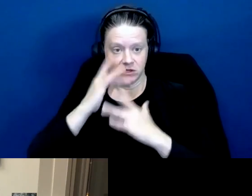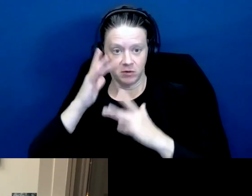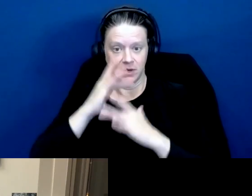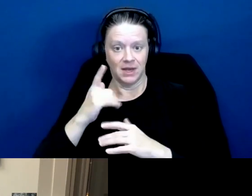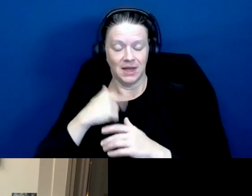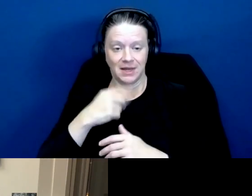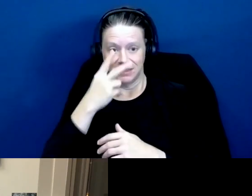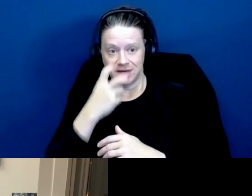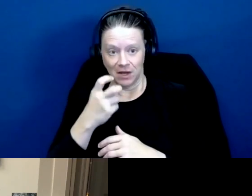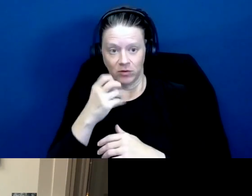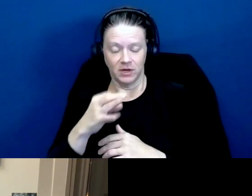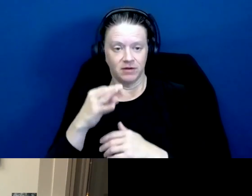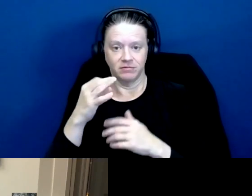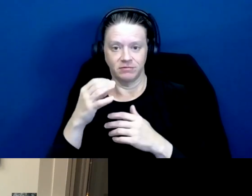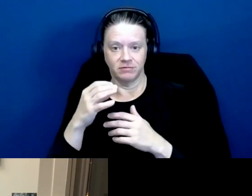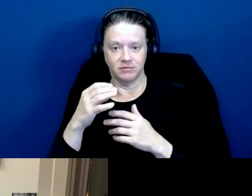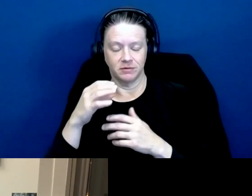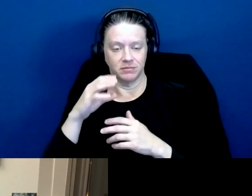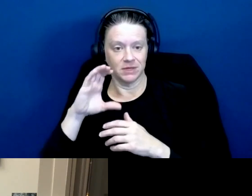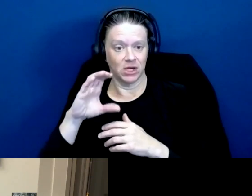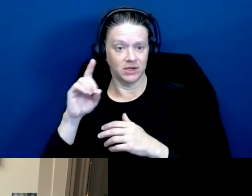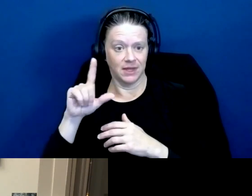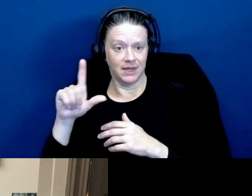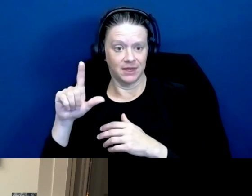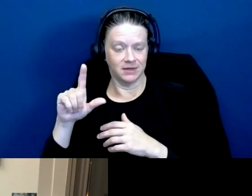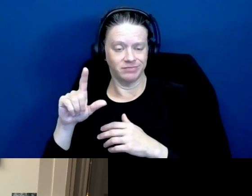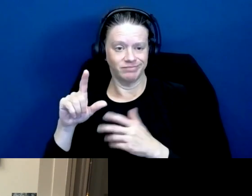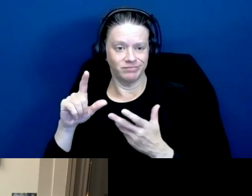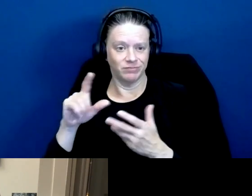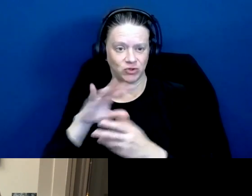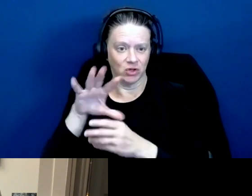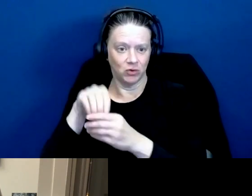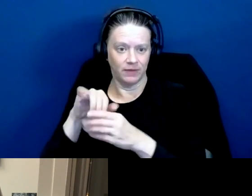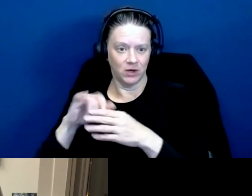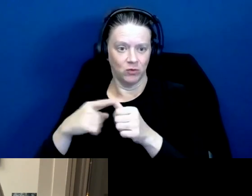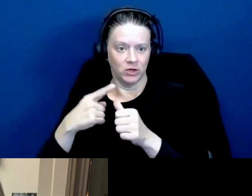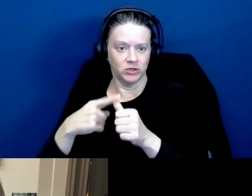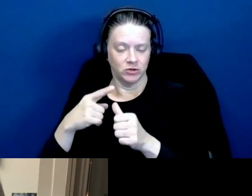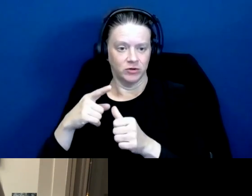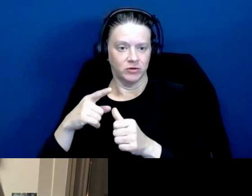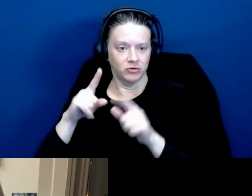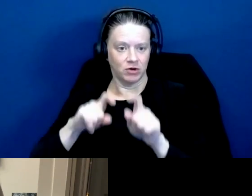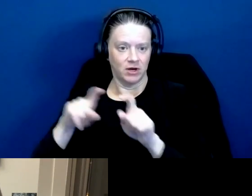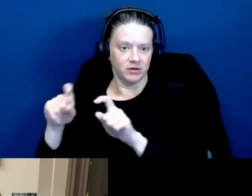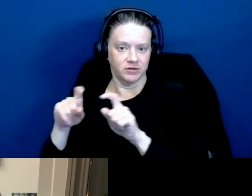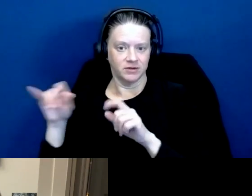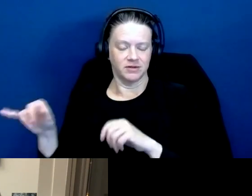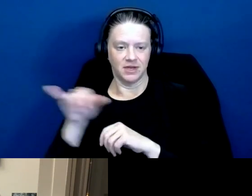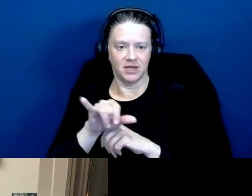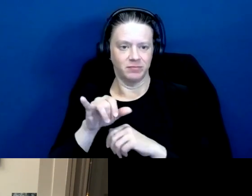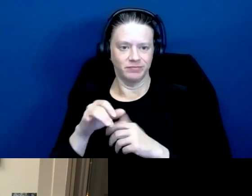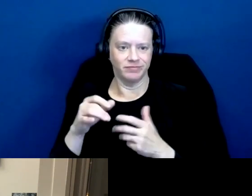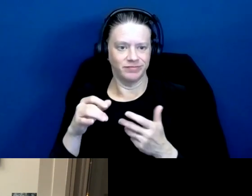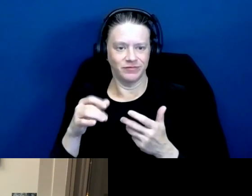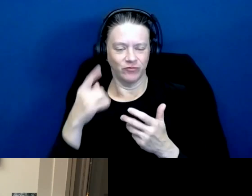Cornelia de Lange was included in the original trials, much like they were unlikely to be included in the original trials for any